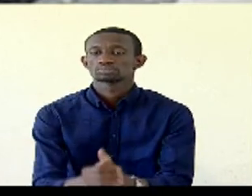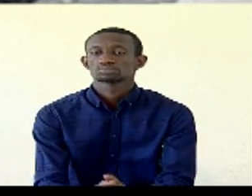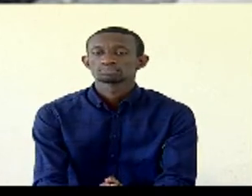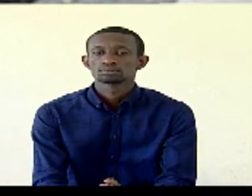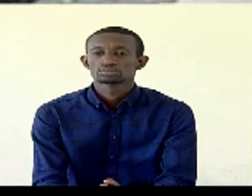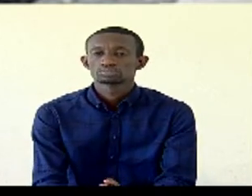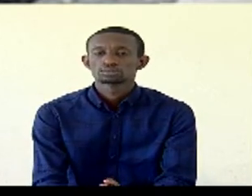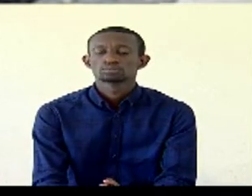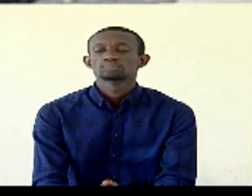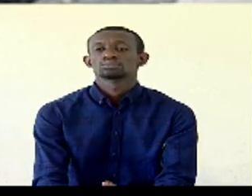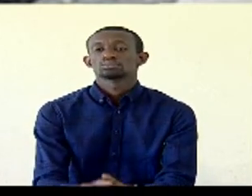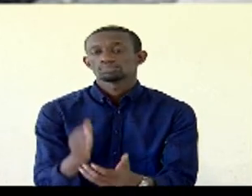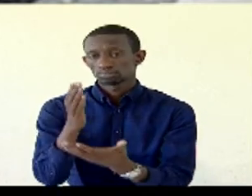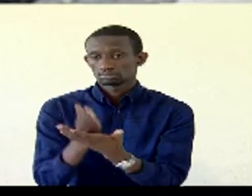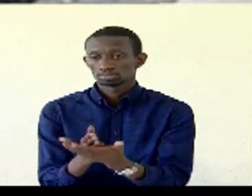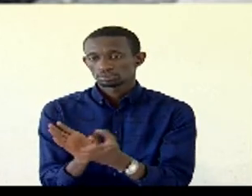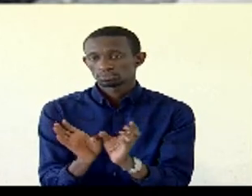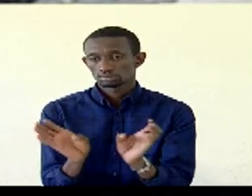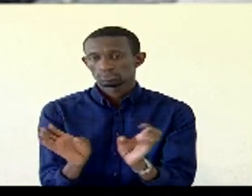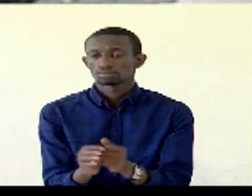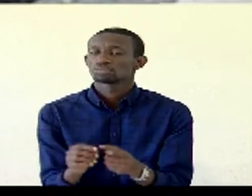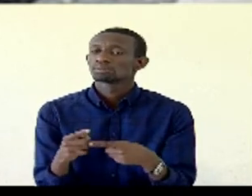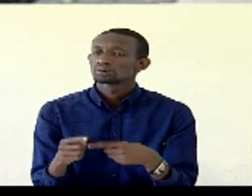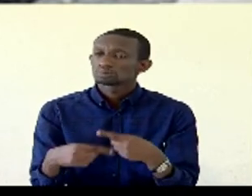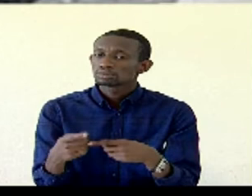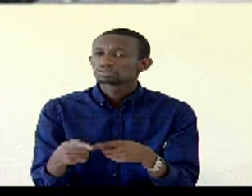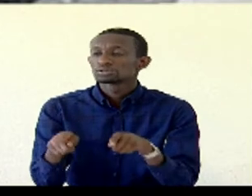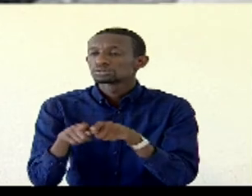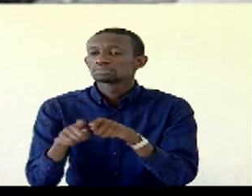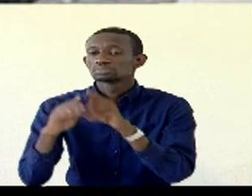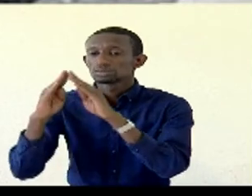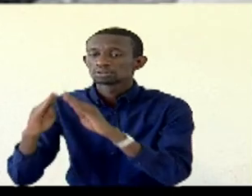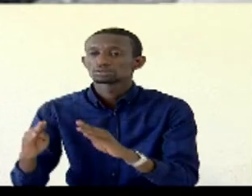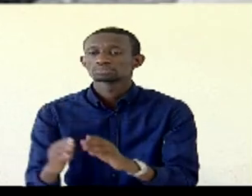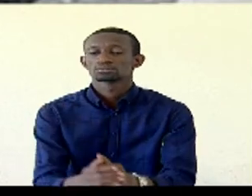We've just divided the nucleus, but we are still within the same box.